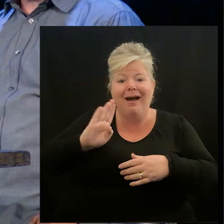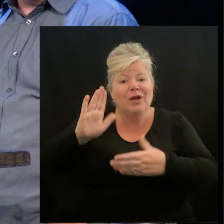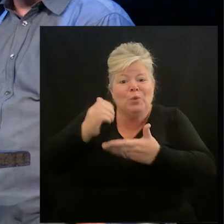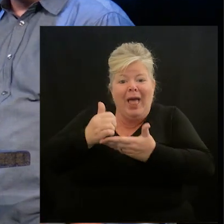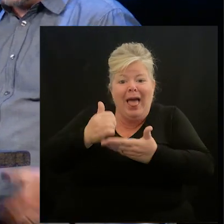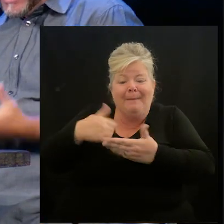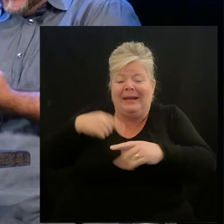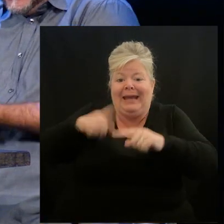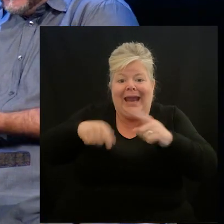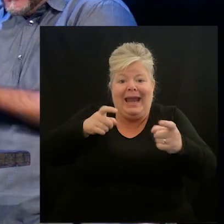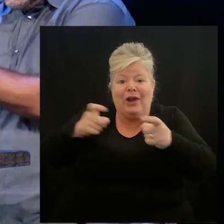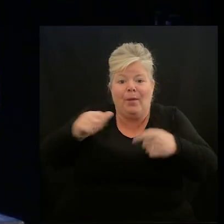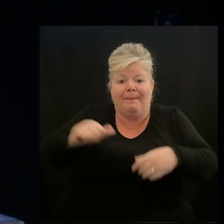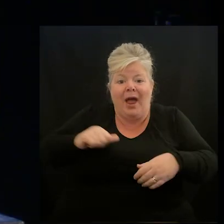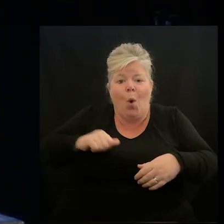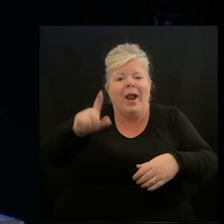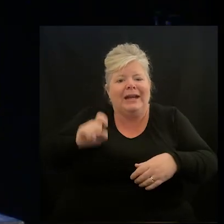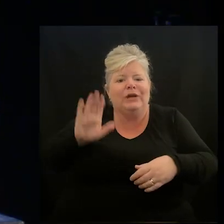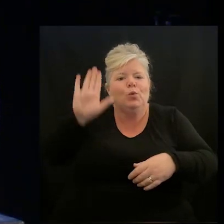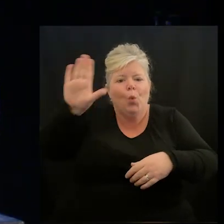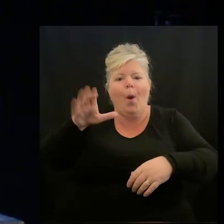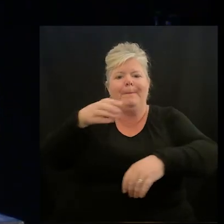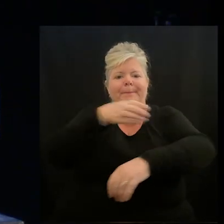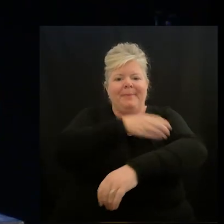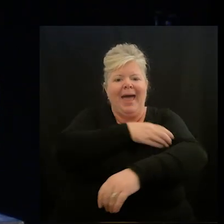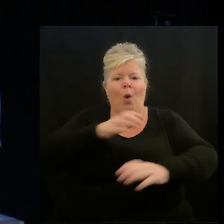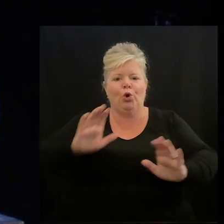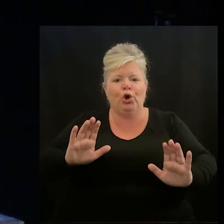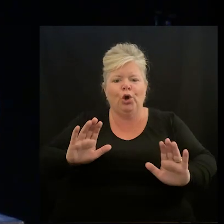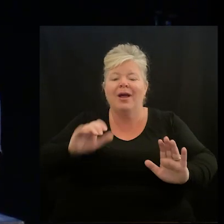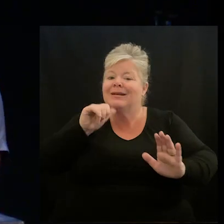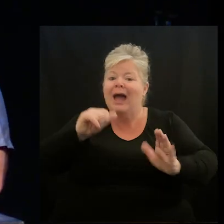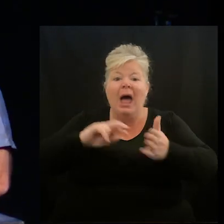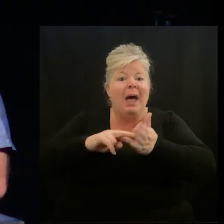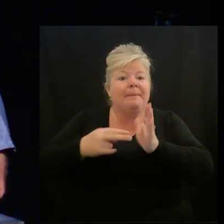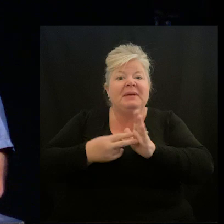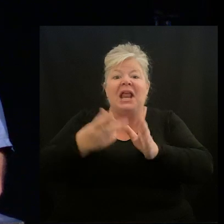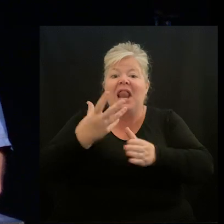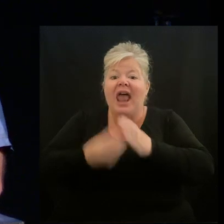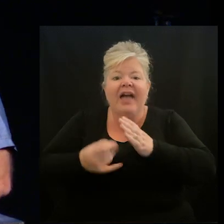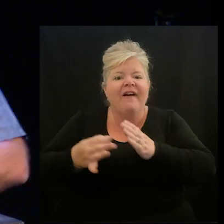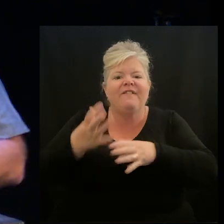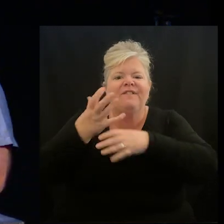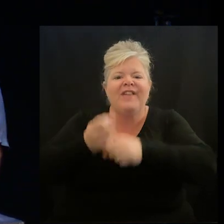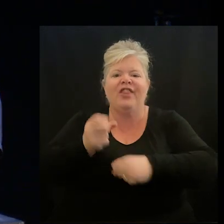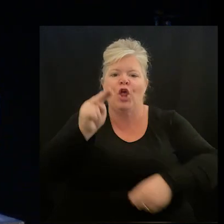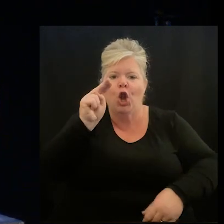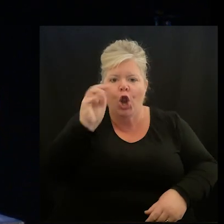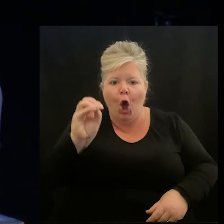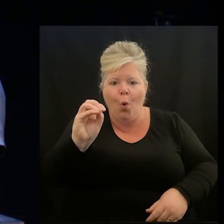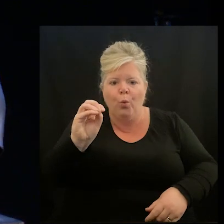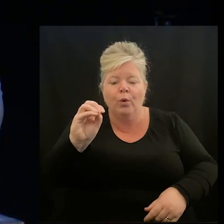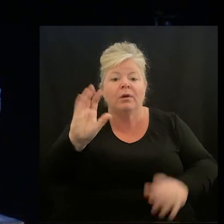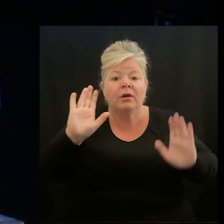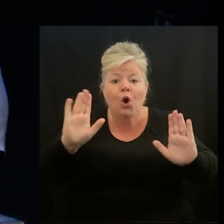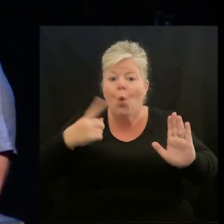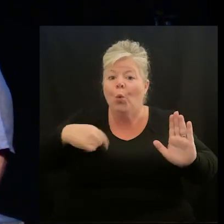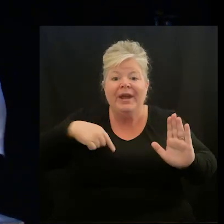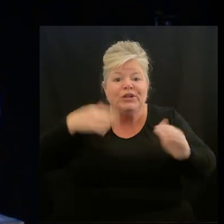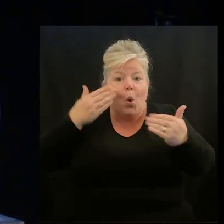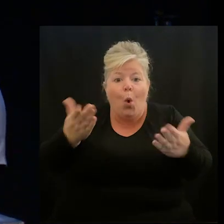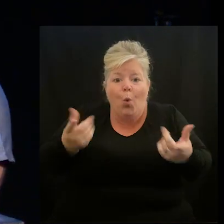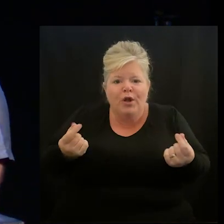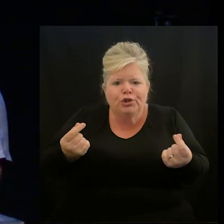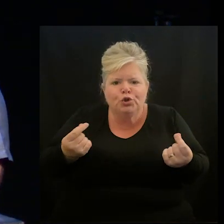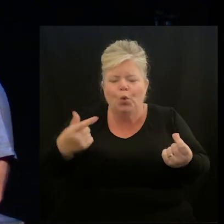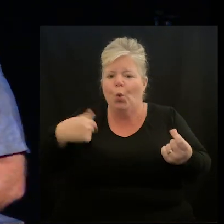handle this on my own. I need your power. It's not a lack of faith, ladies and gentlemen, to do that. We don't know what to do. We're